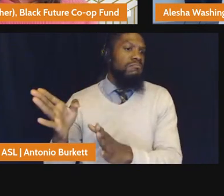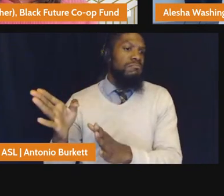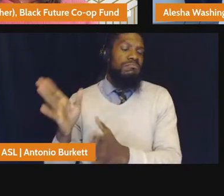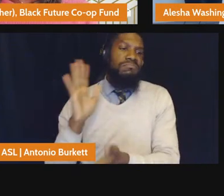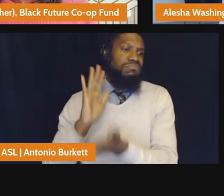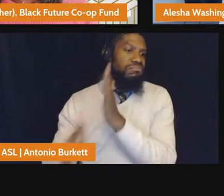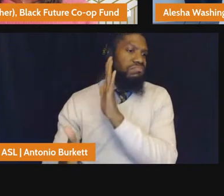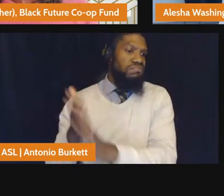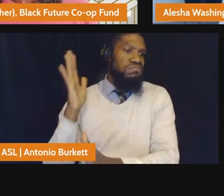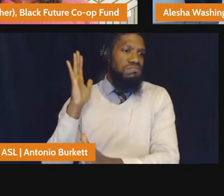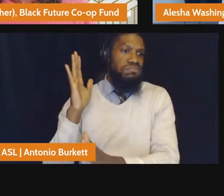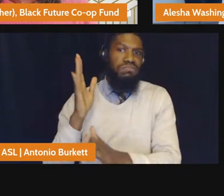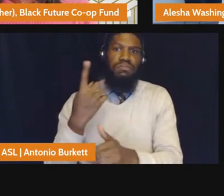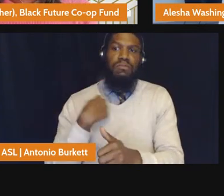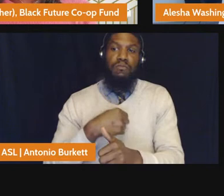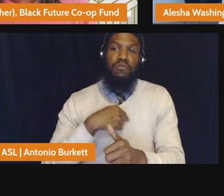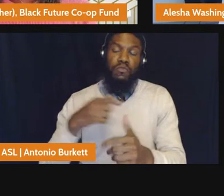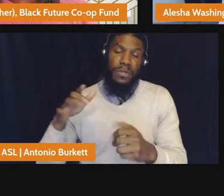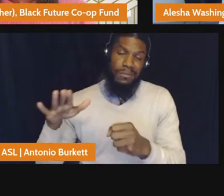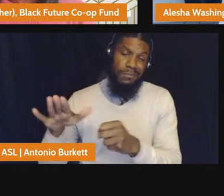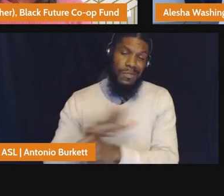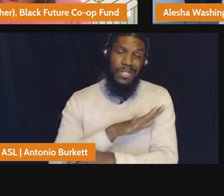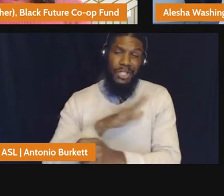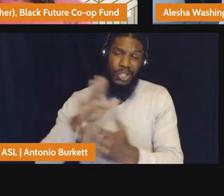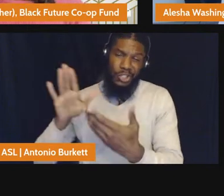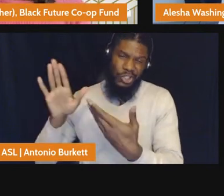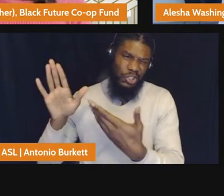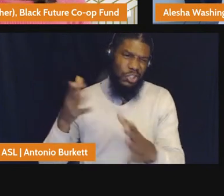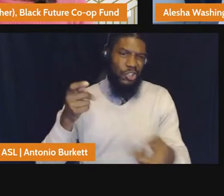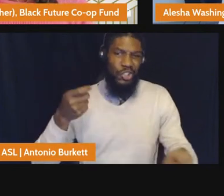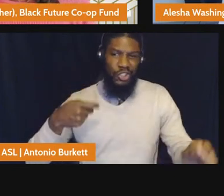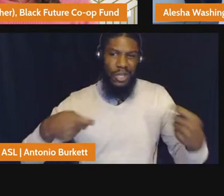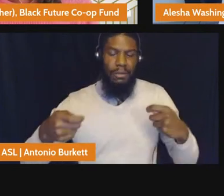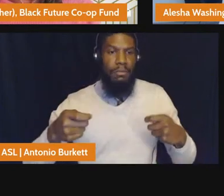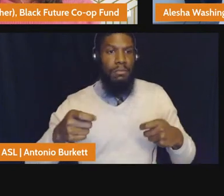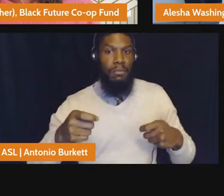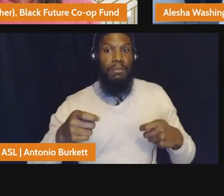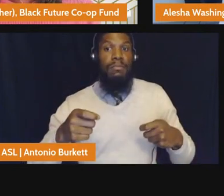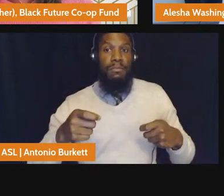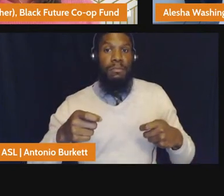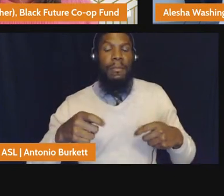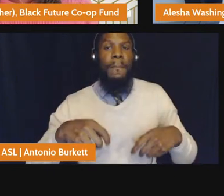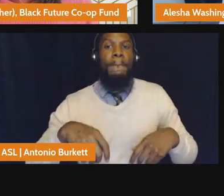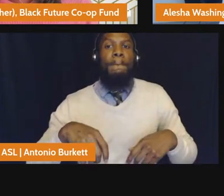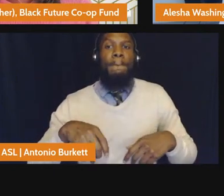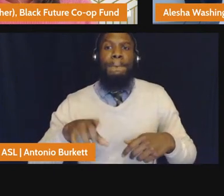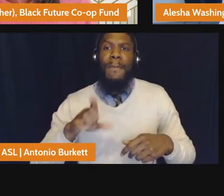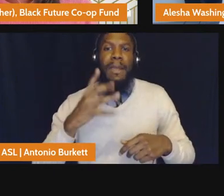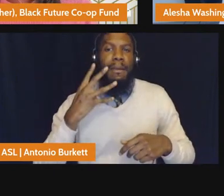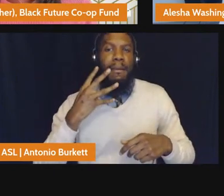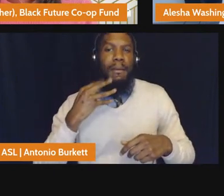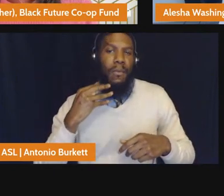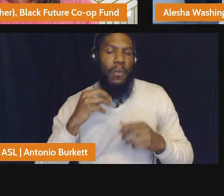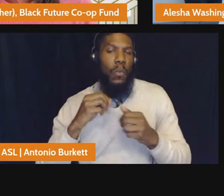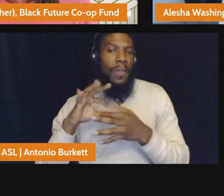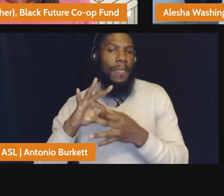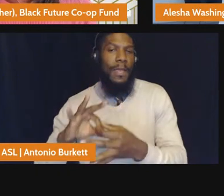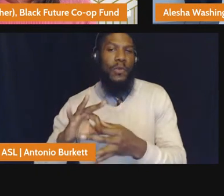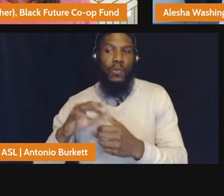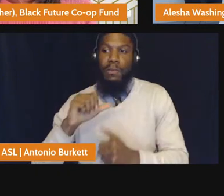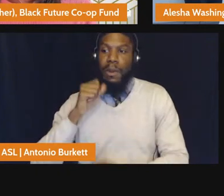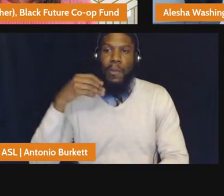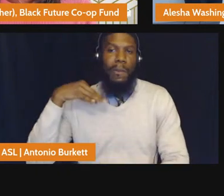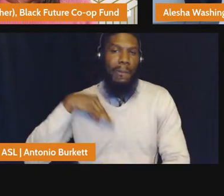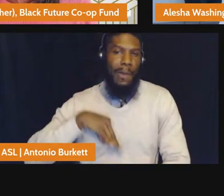it's such a warmer experience to have with our nonprofits. I mean, there are certainly things we want to be able to start maybe